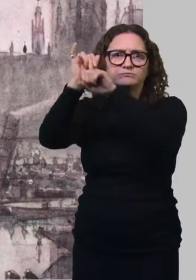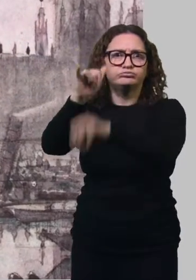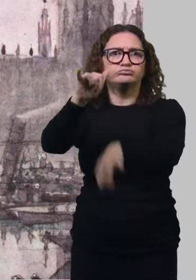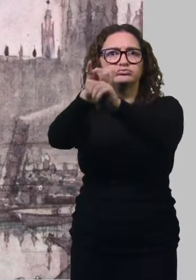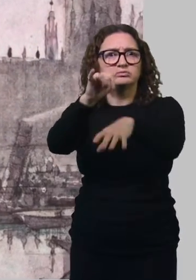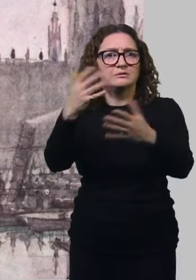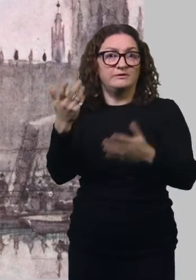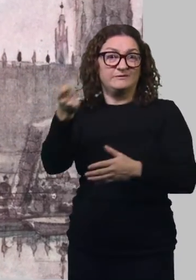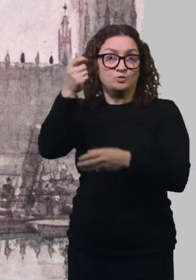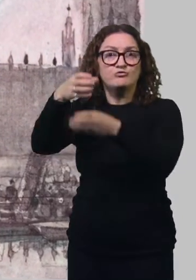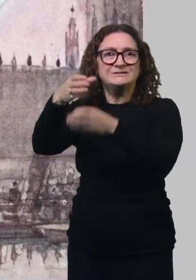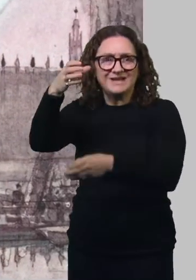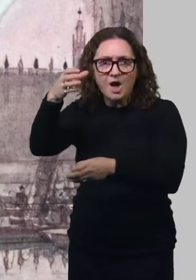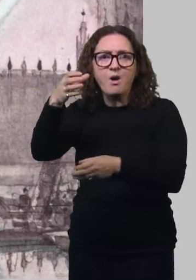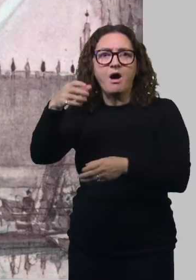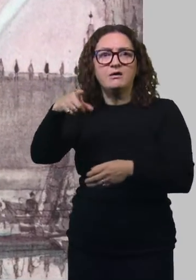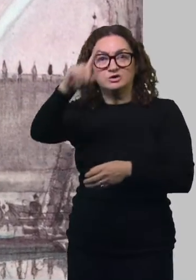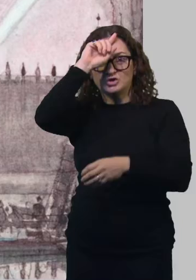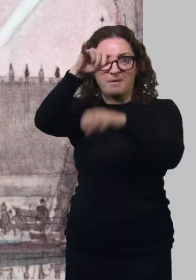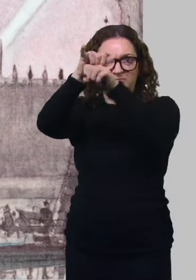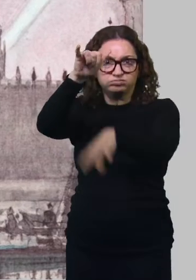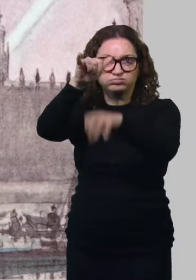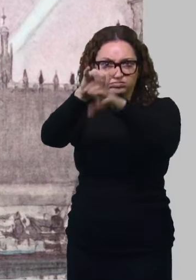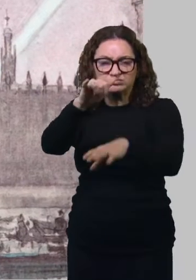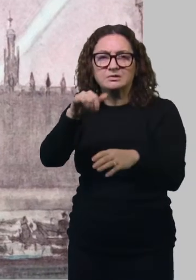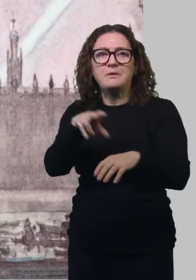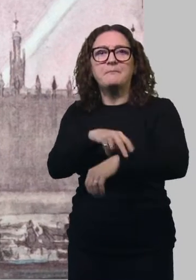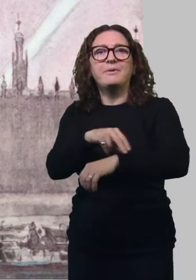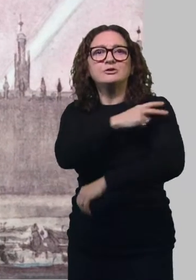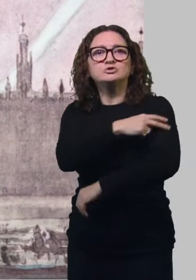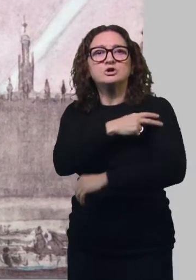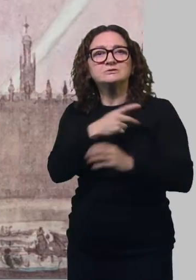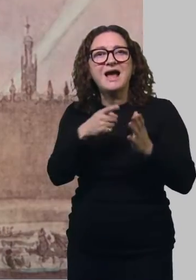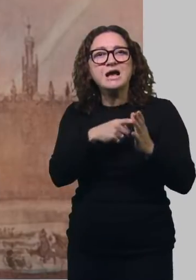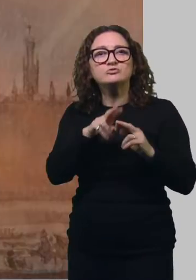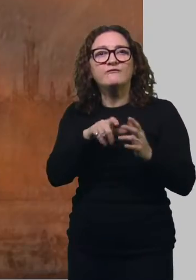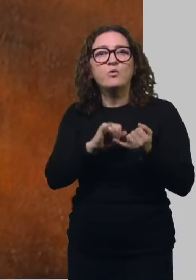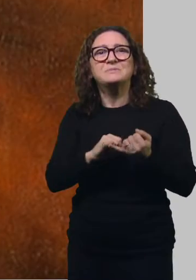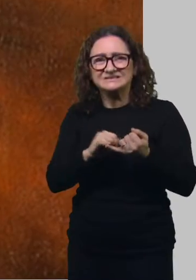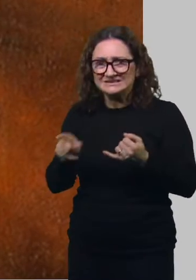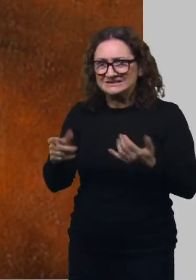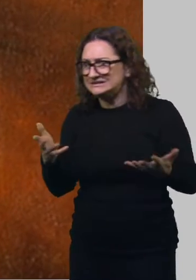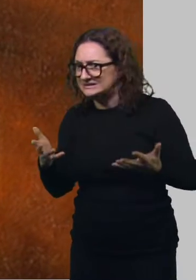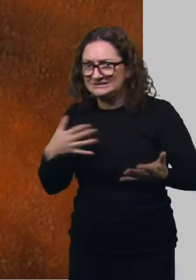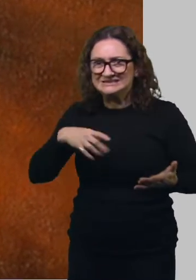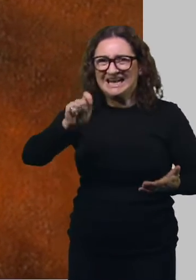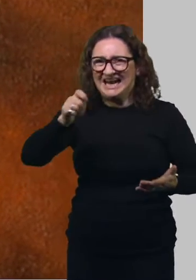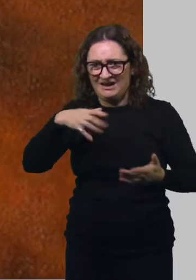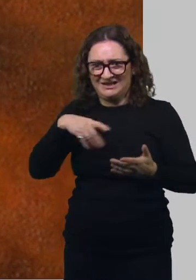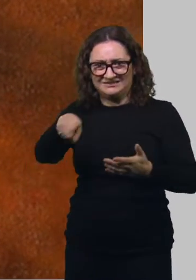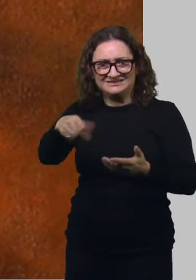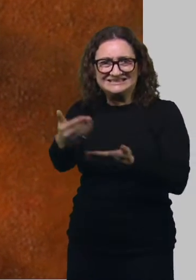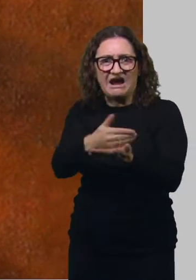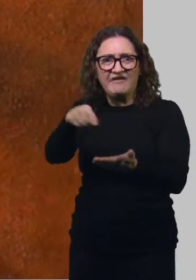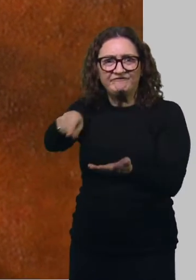firebomb landed on the roof of the tower from a German bomber plane. Police Sergeant Andrew Forbes tried to find the key to the spiral staircase to reach the blaze,